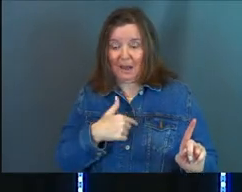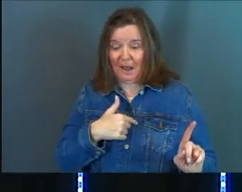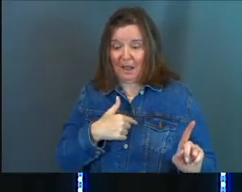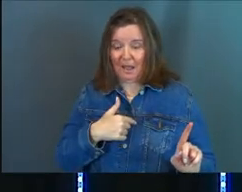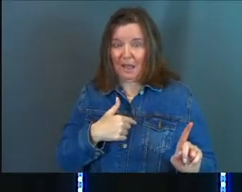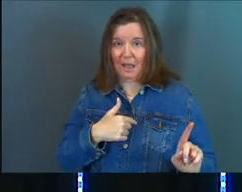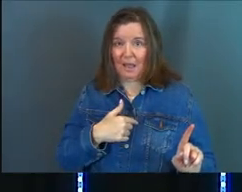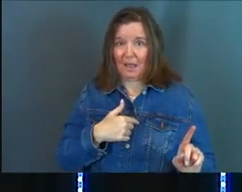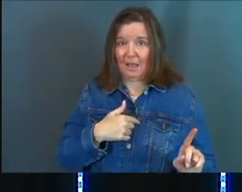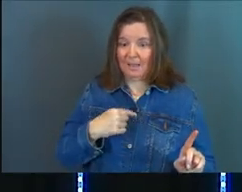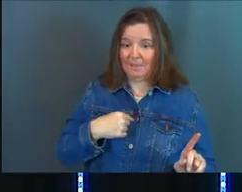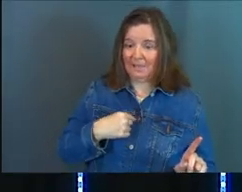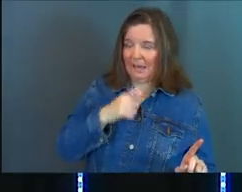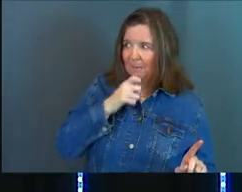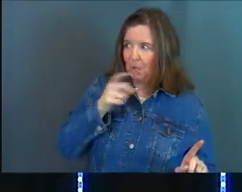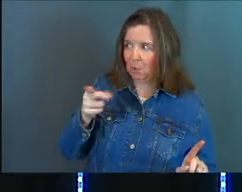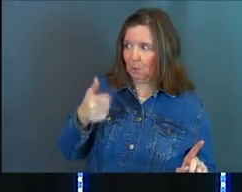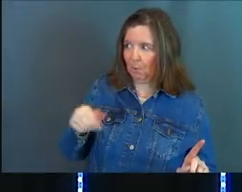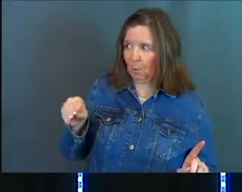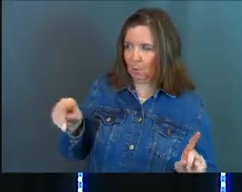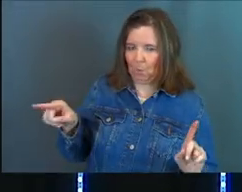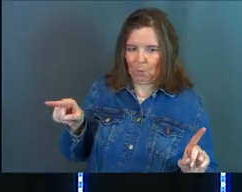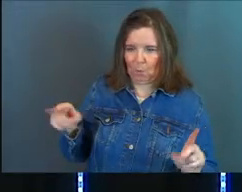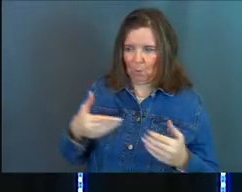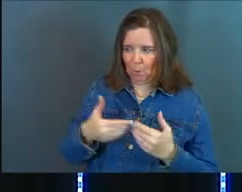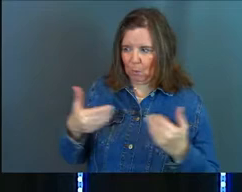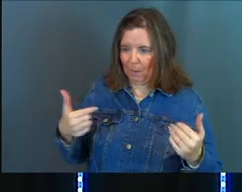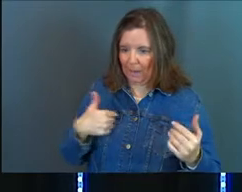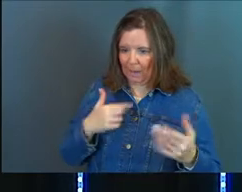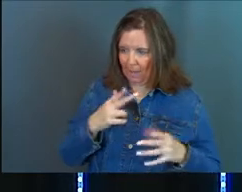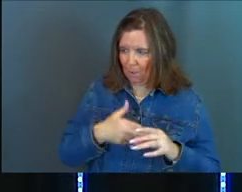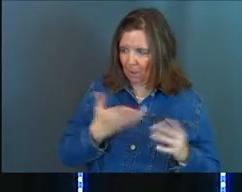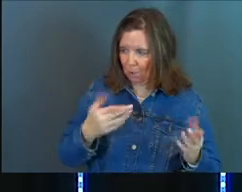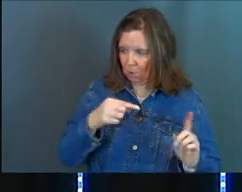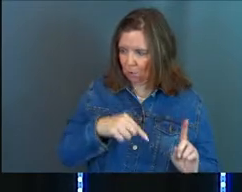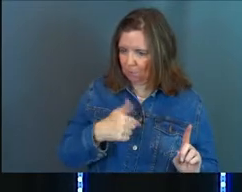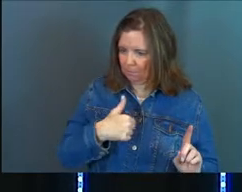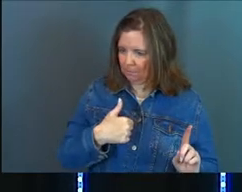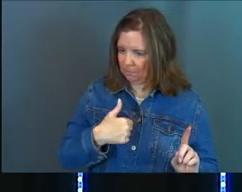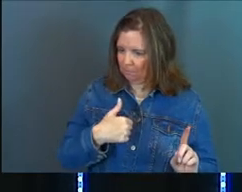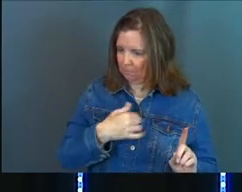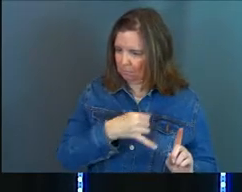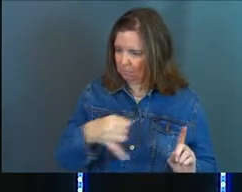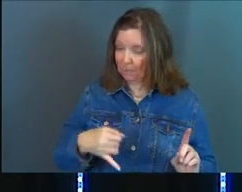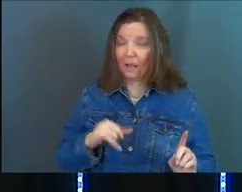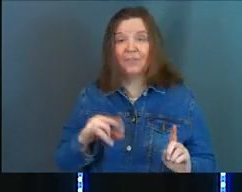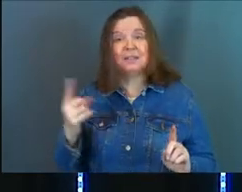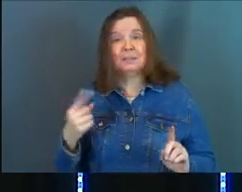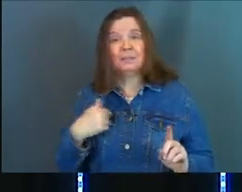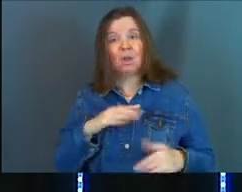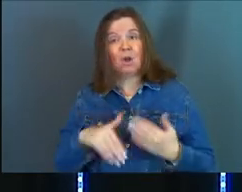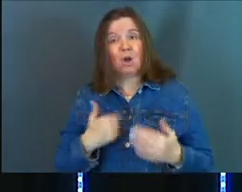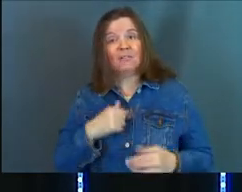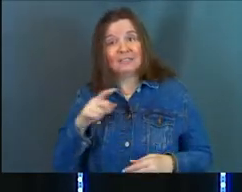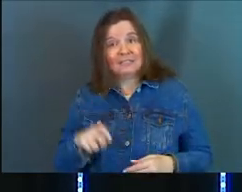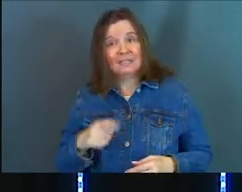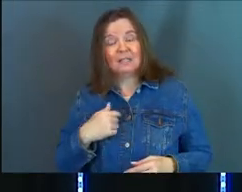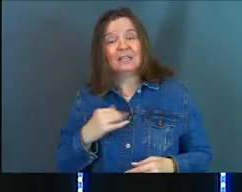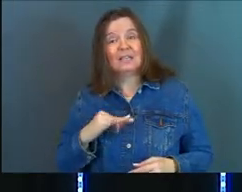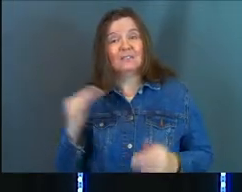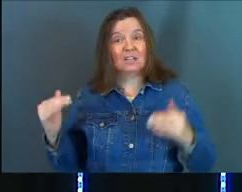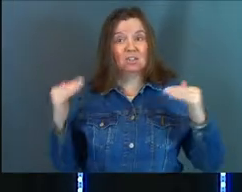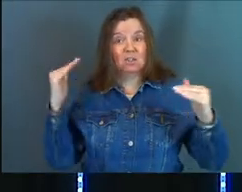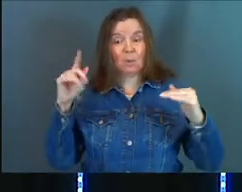me and I'm not you. And this is where I belong. And that is something that all of us need. And